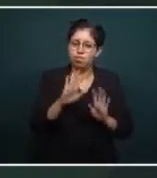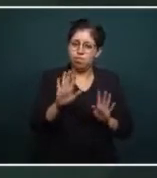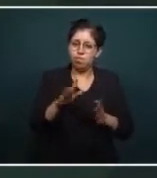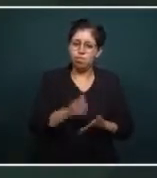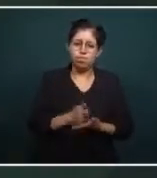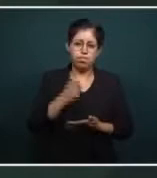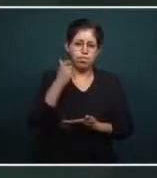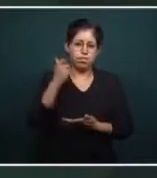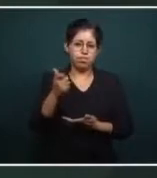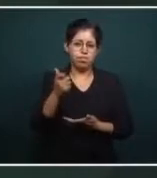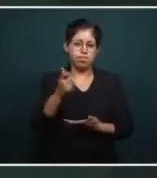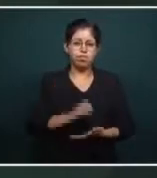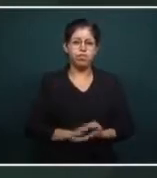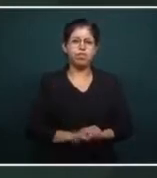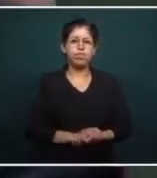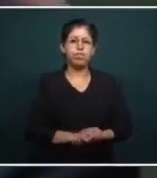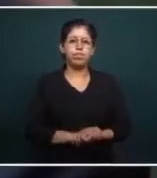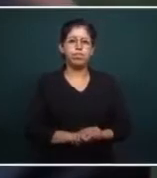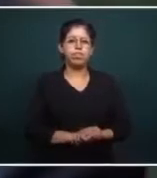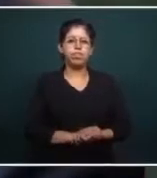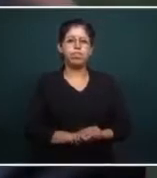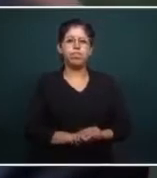even mentally, sino monthly,